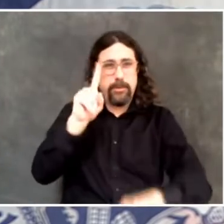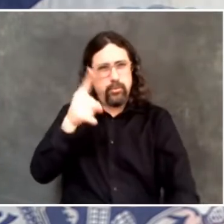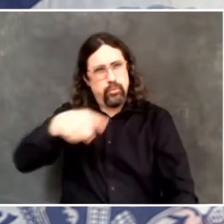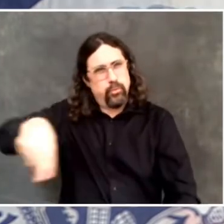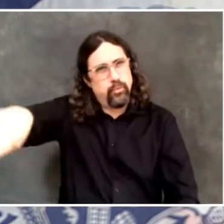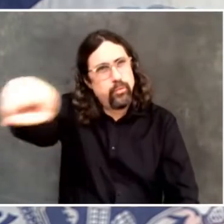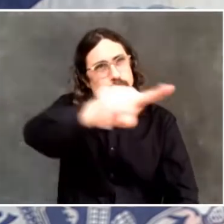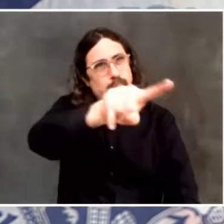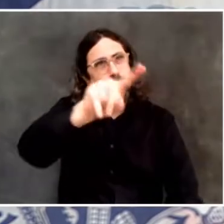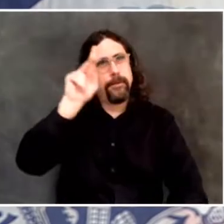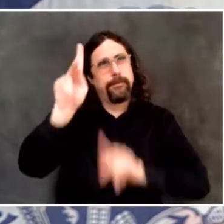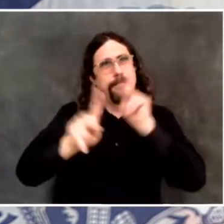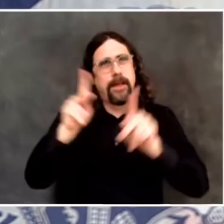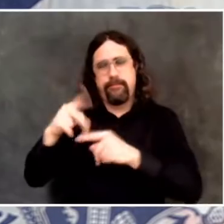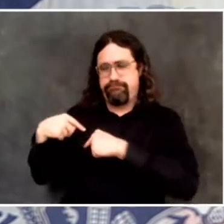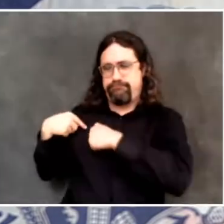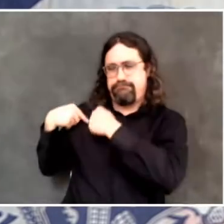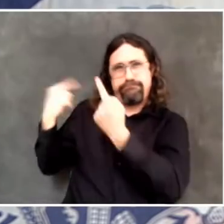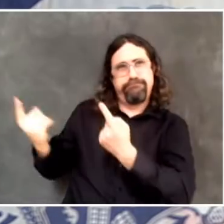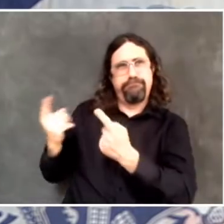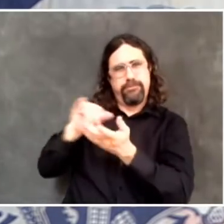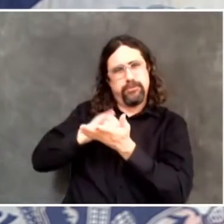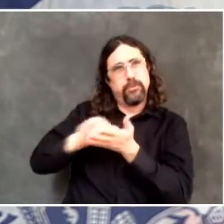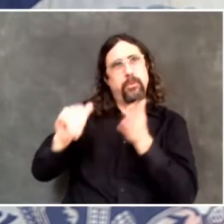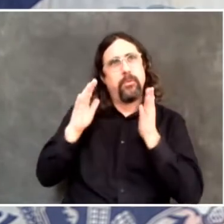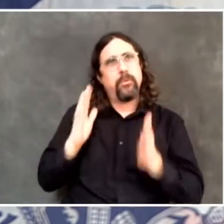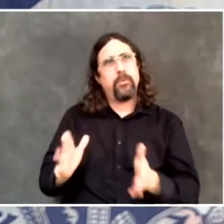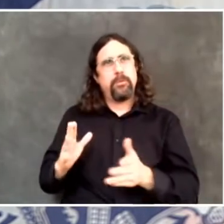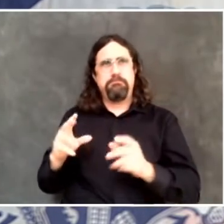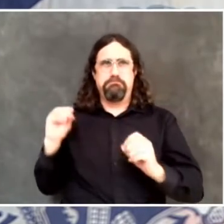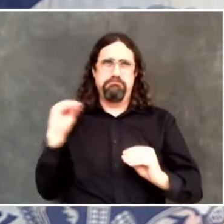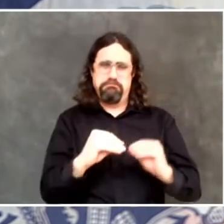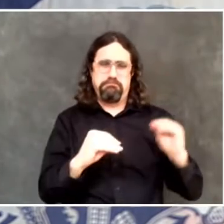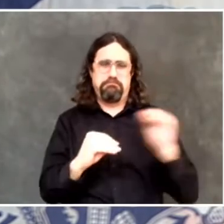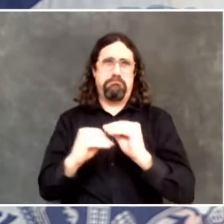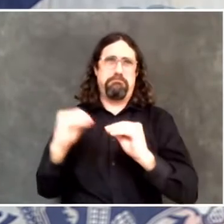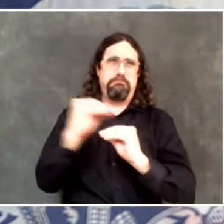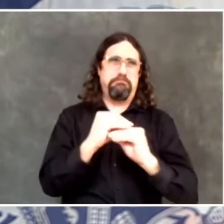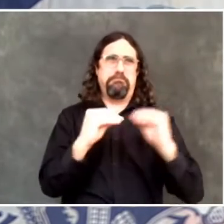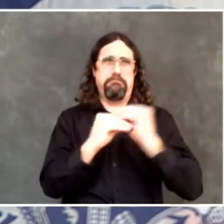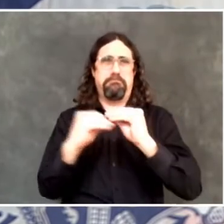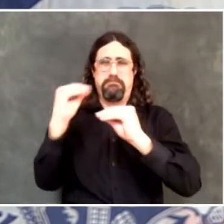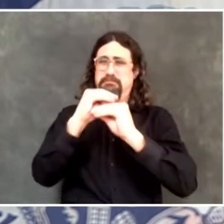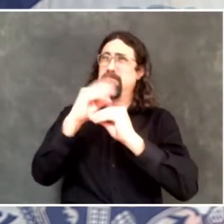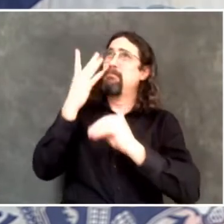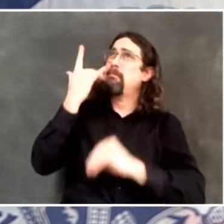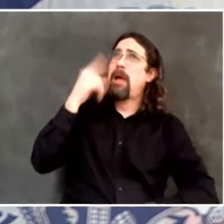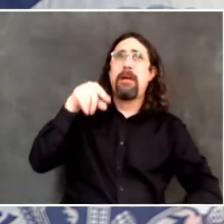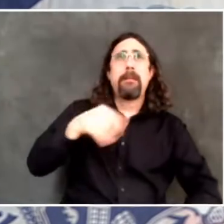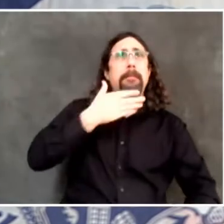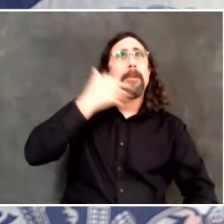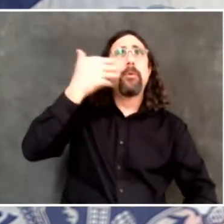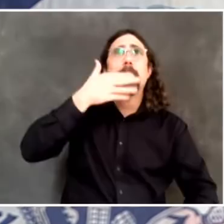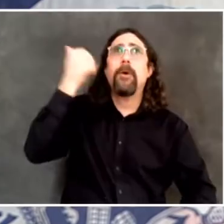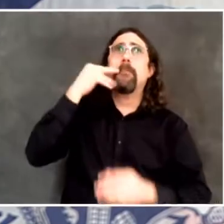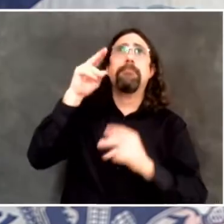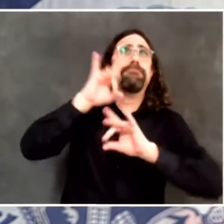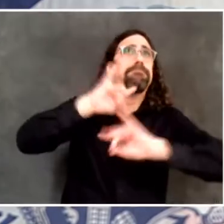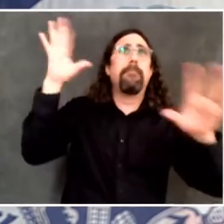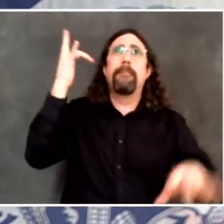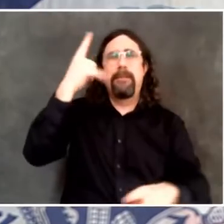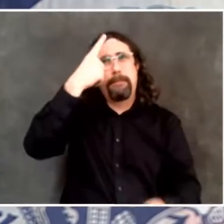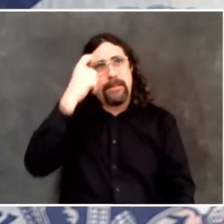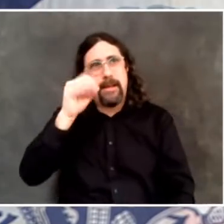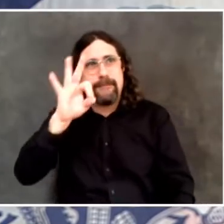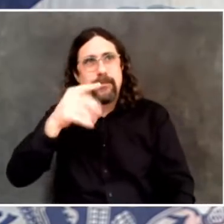you should feel that was because of you, because it was. At the same time, recognize we're not out of the woods. It'll be a long time before we're